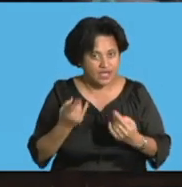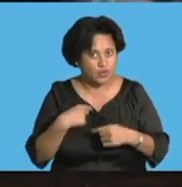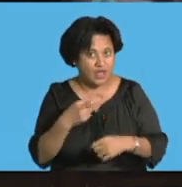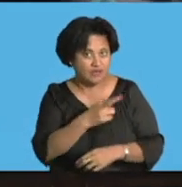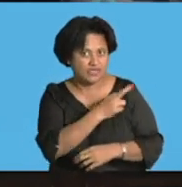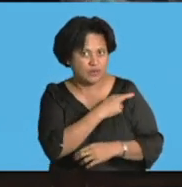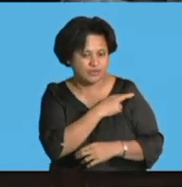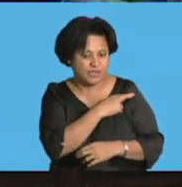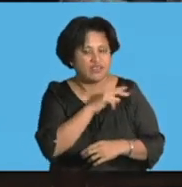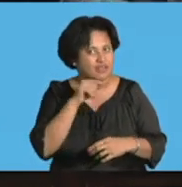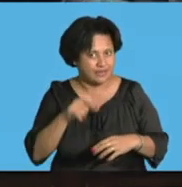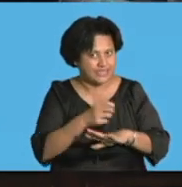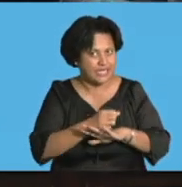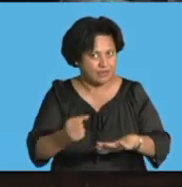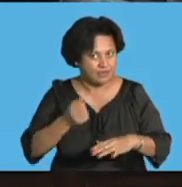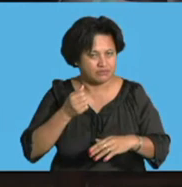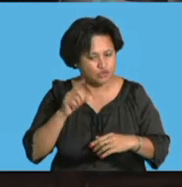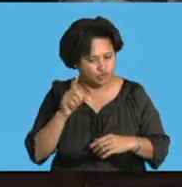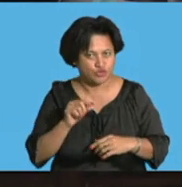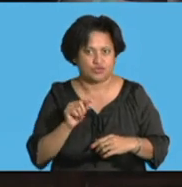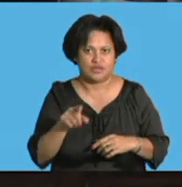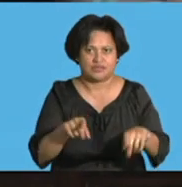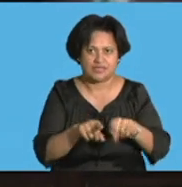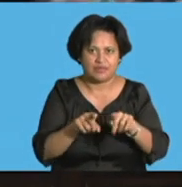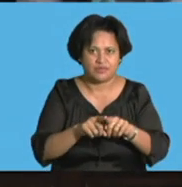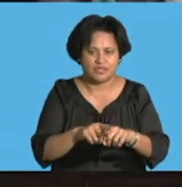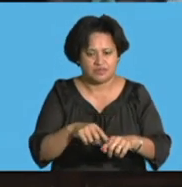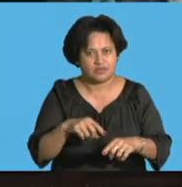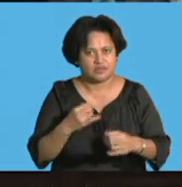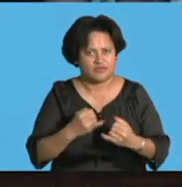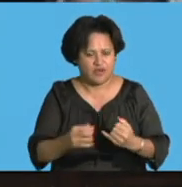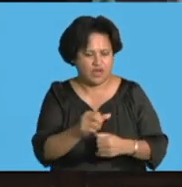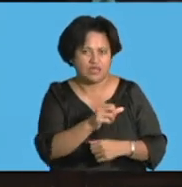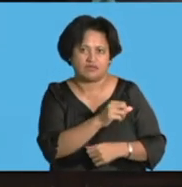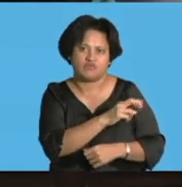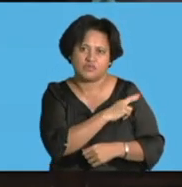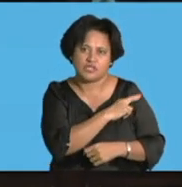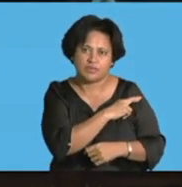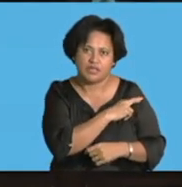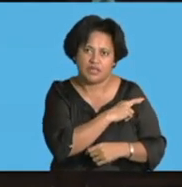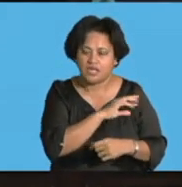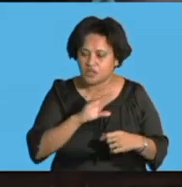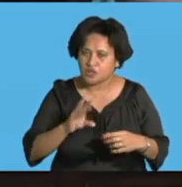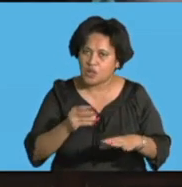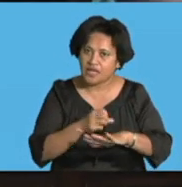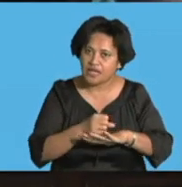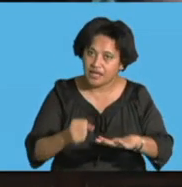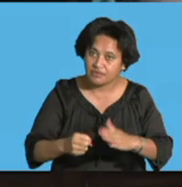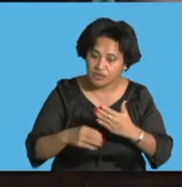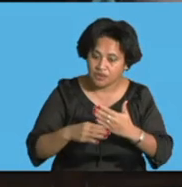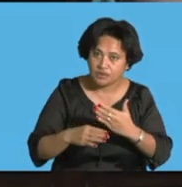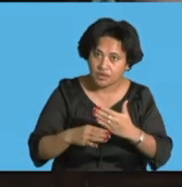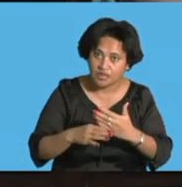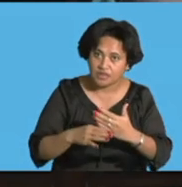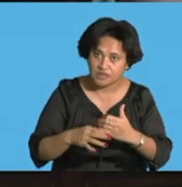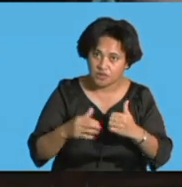something this government believes in. The budget across the government machinery has been tightened. But Mr. Speaker, sir, it is